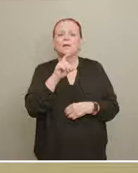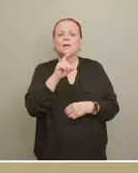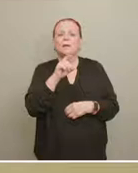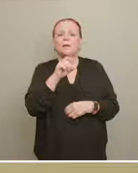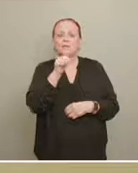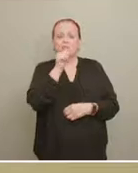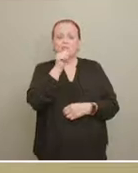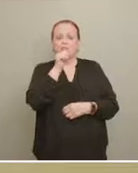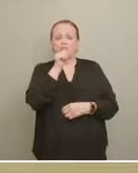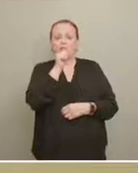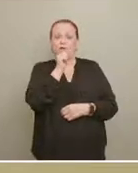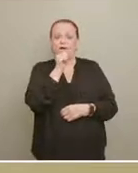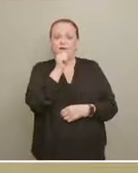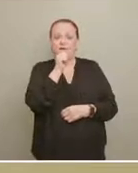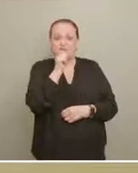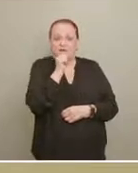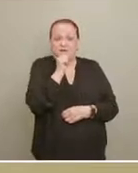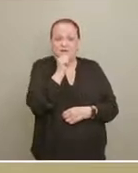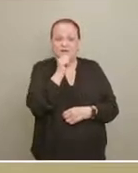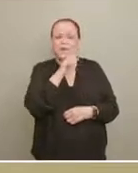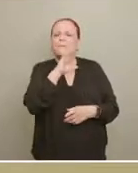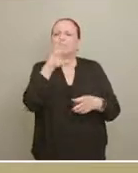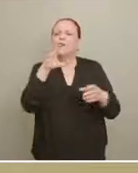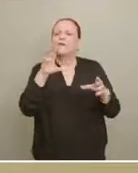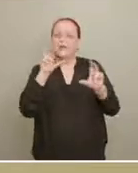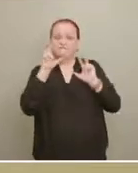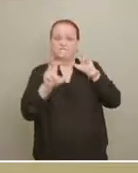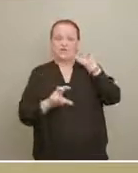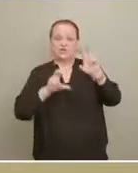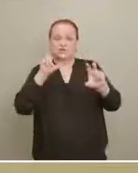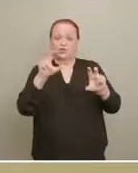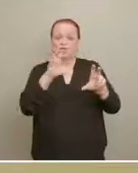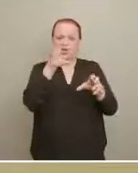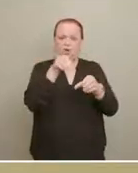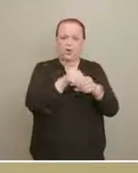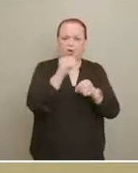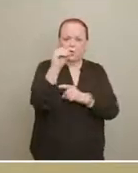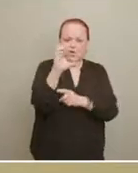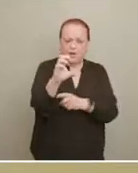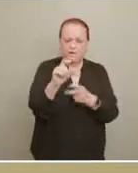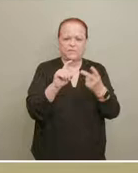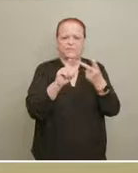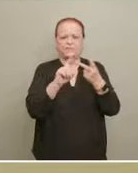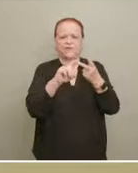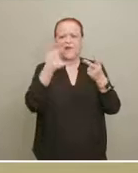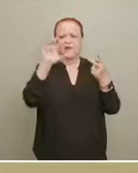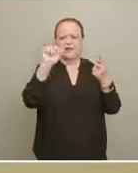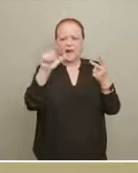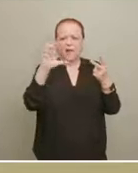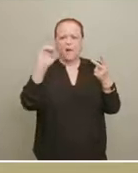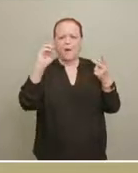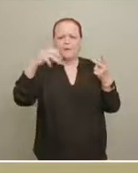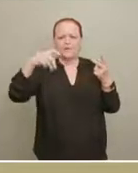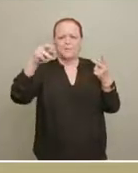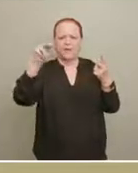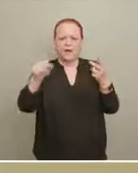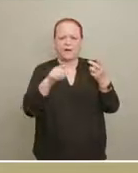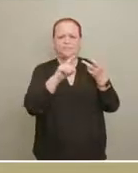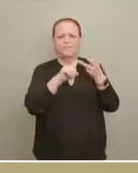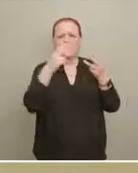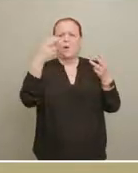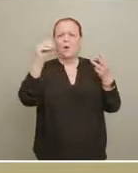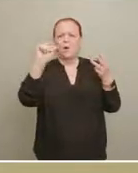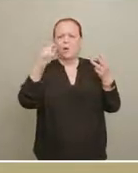and investors in the facility include the County of Orange, Cal Optima, Kaiser Permanente, Hoag Hospital,